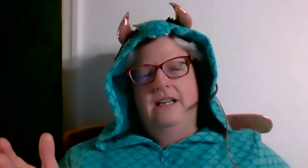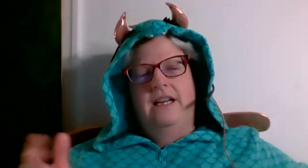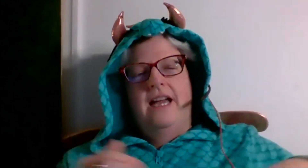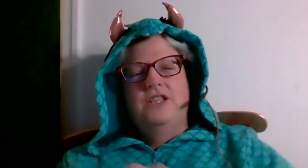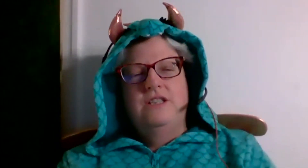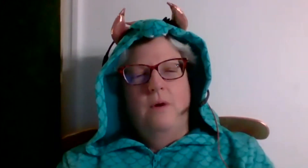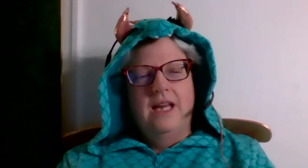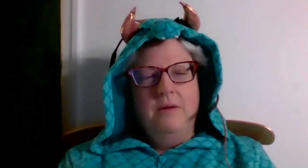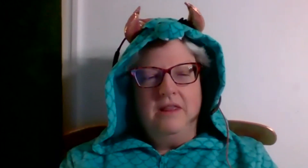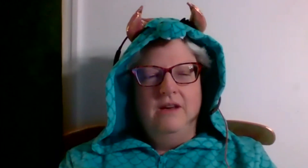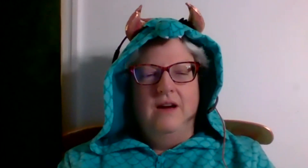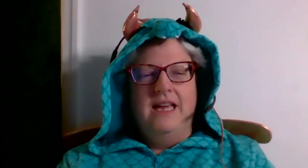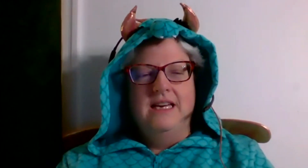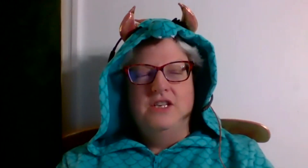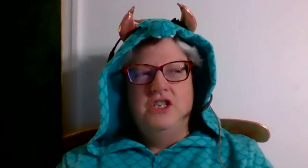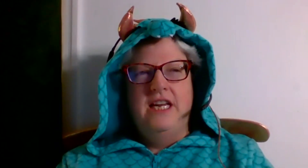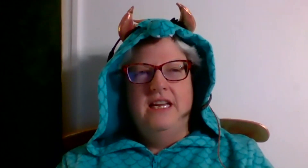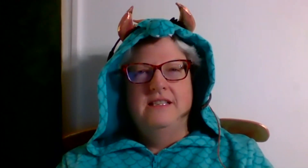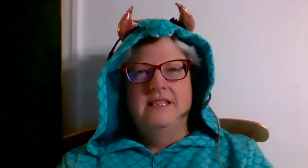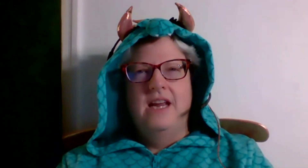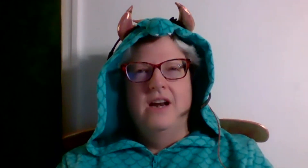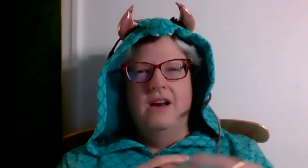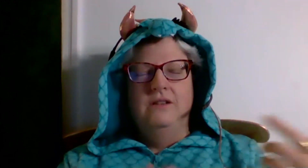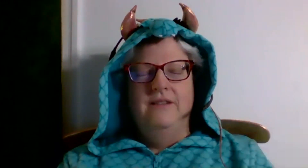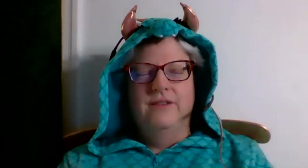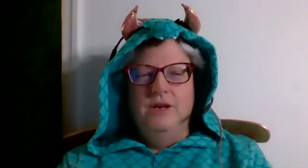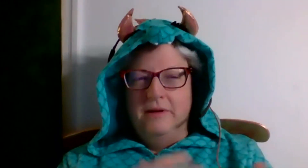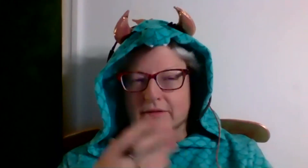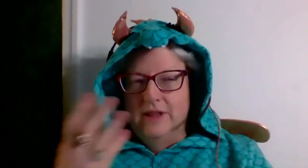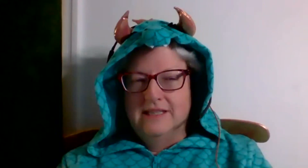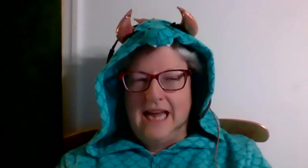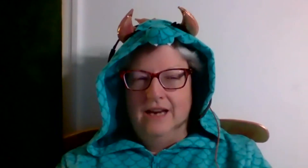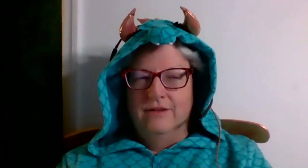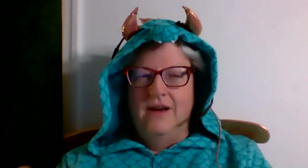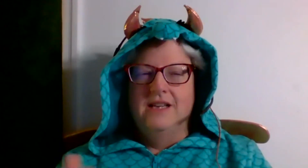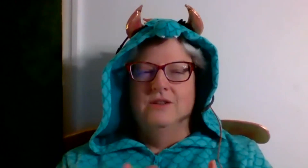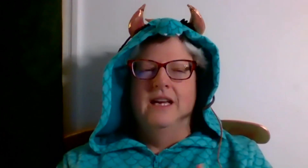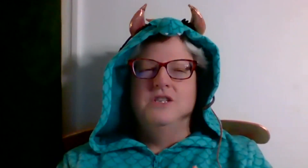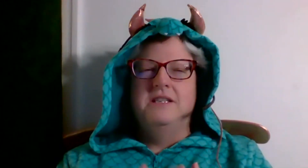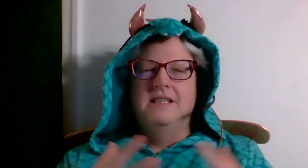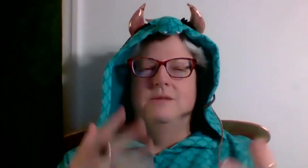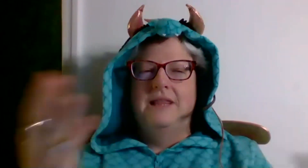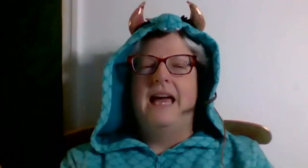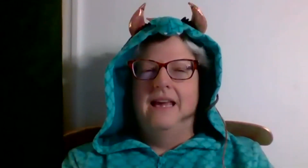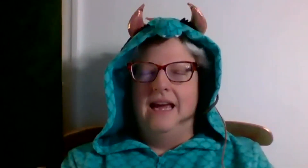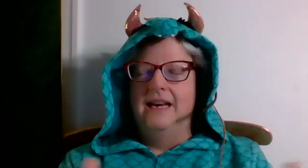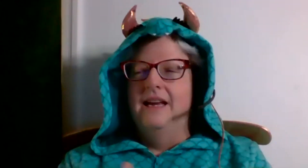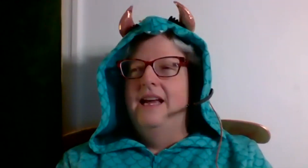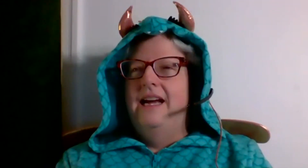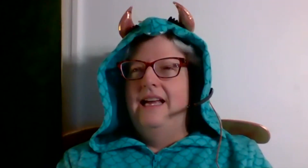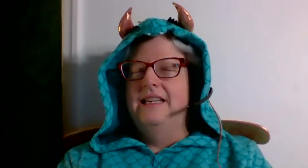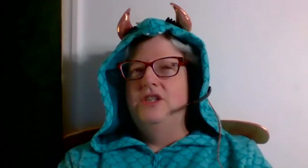you, and she's walking with you, and she is there not only for you, but for this cat you're fostering. And she sits with that